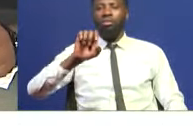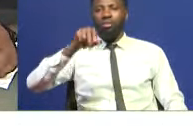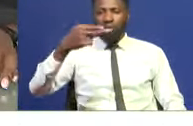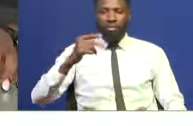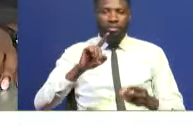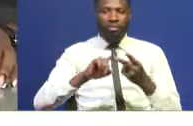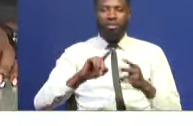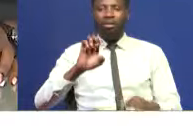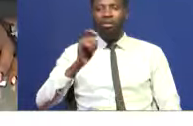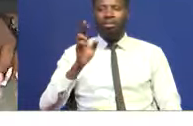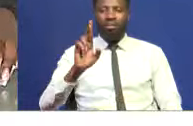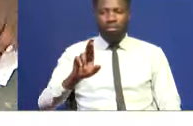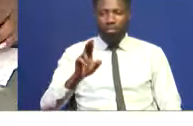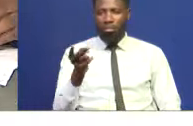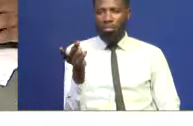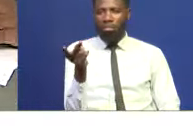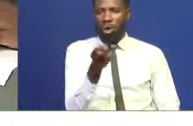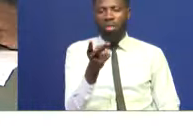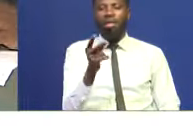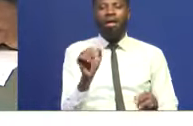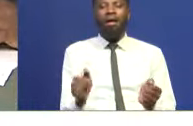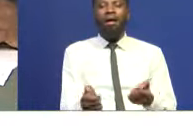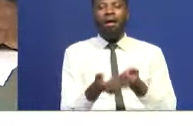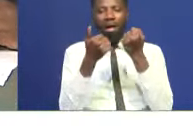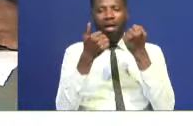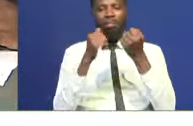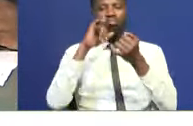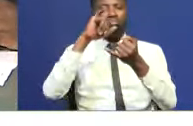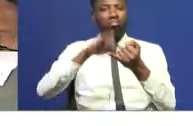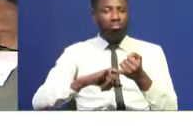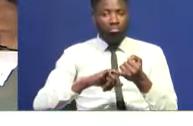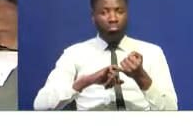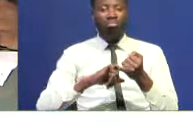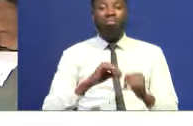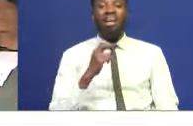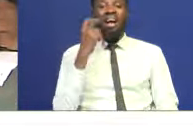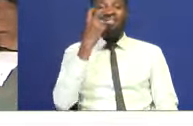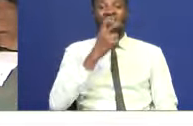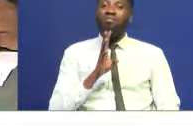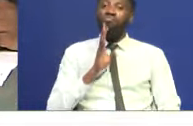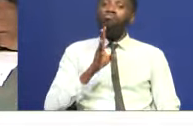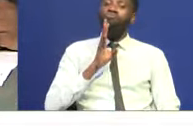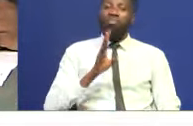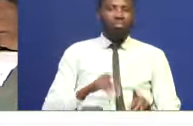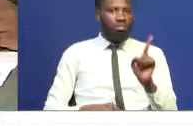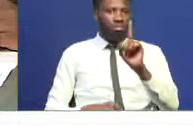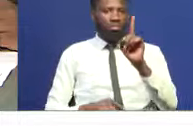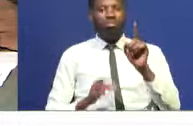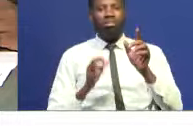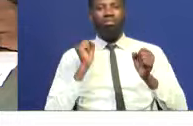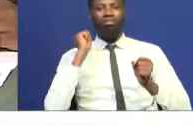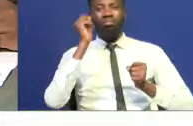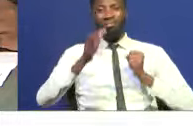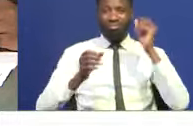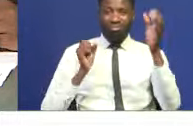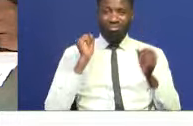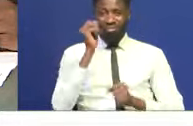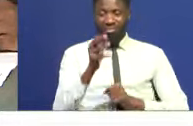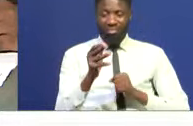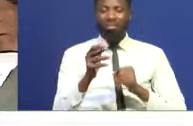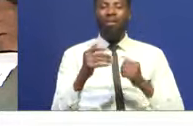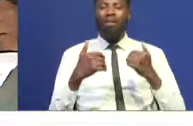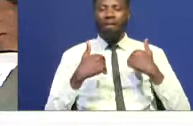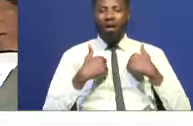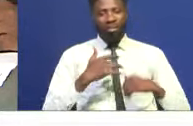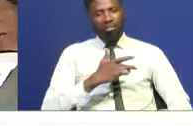were united not by spoken vows, but by the language of the hands and hearts in a